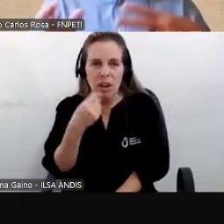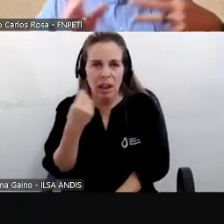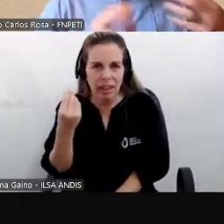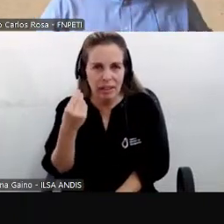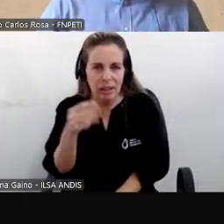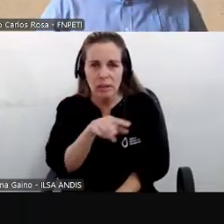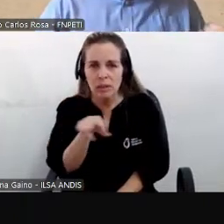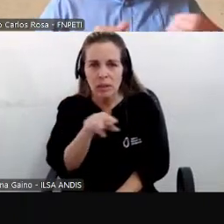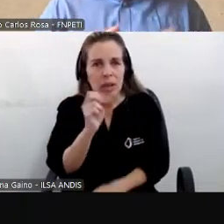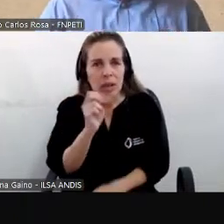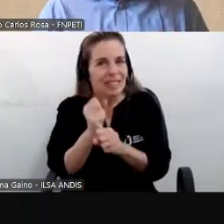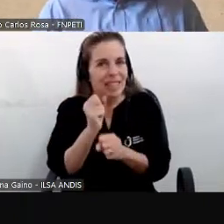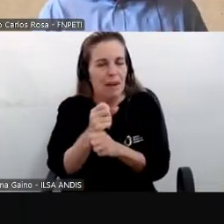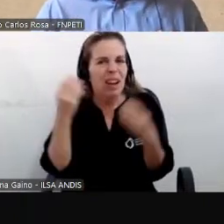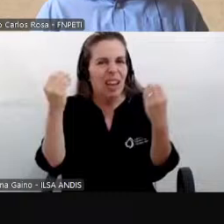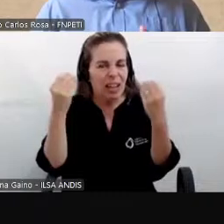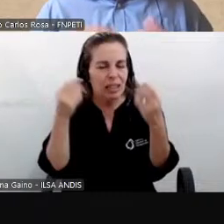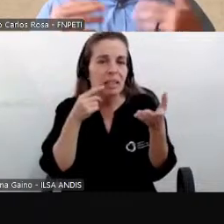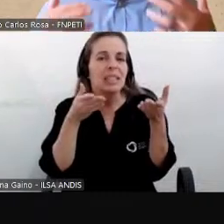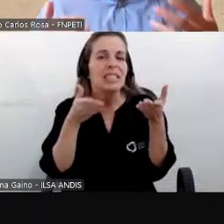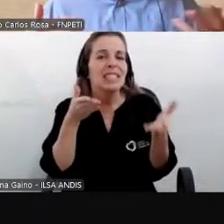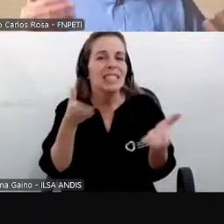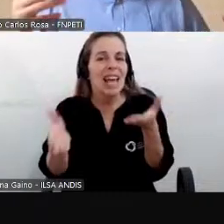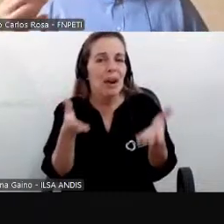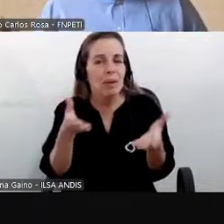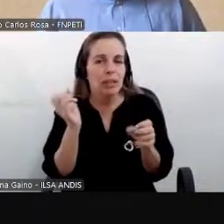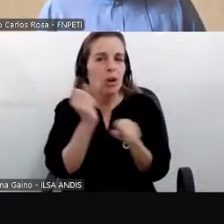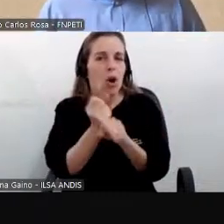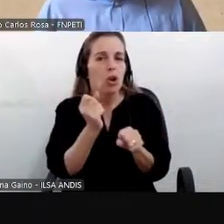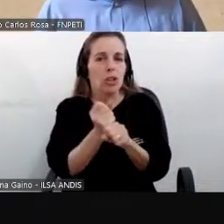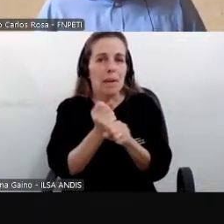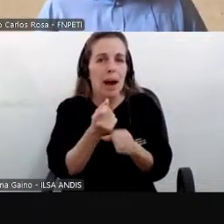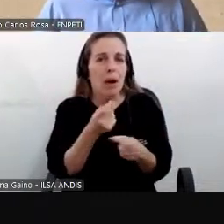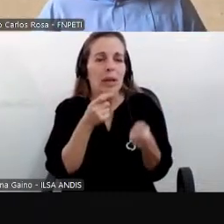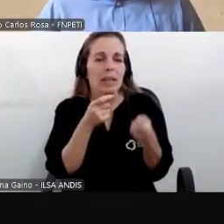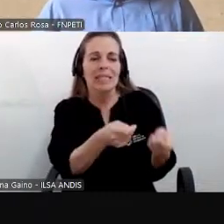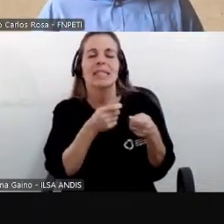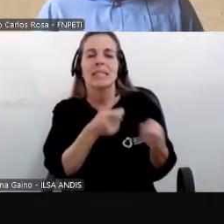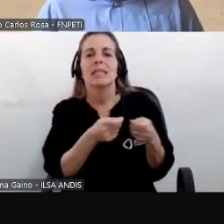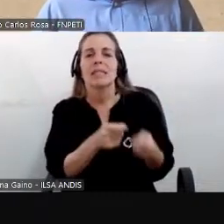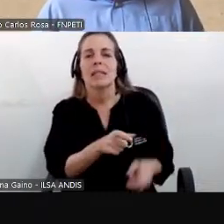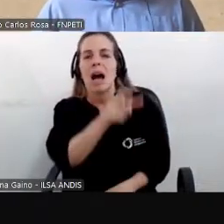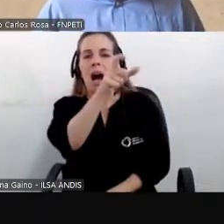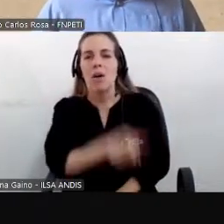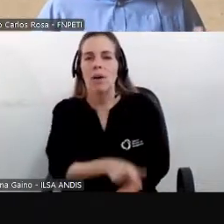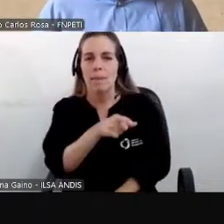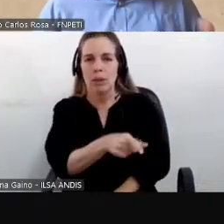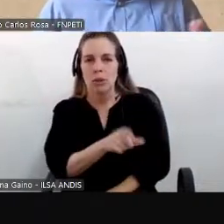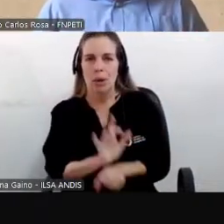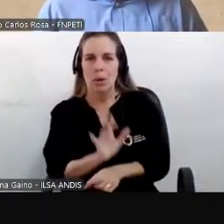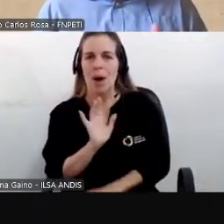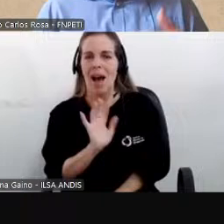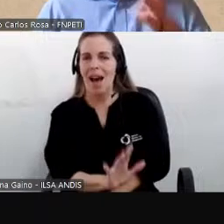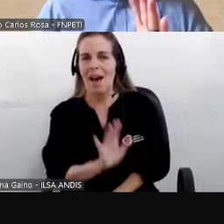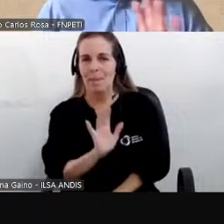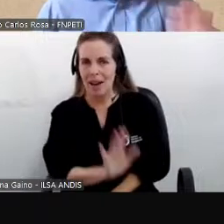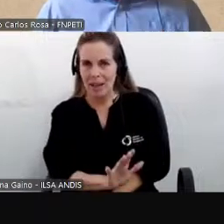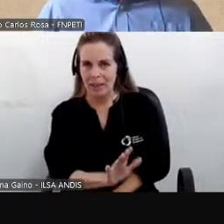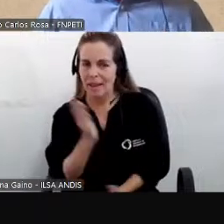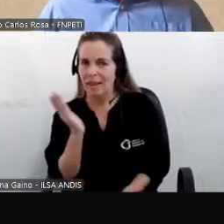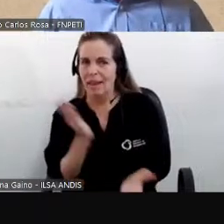the Convention 1929 of the ILO, that is any words exerted